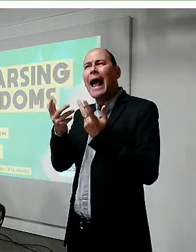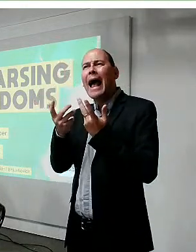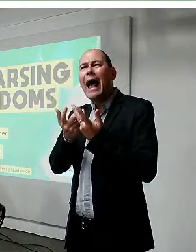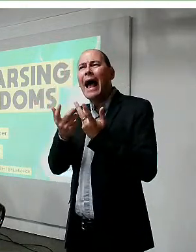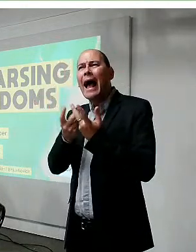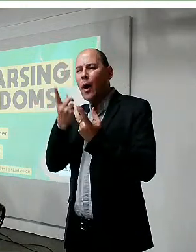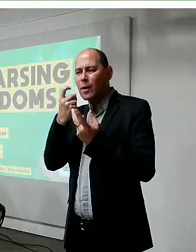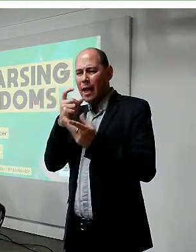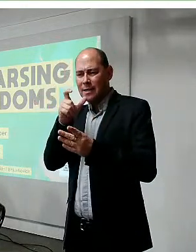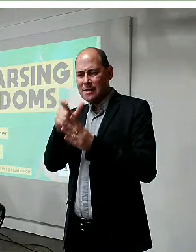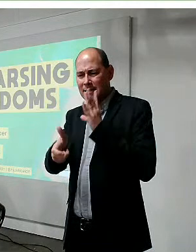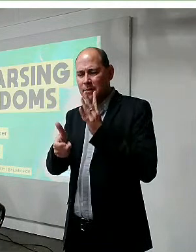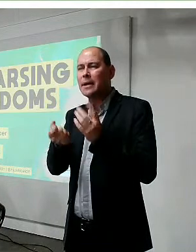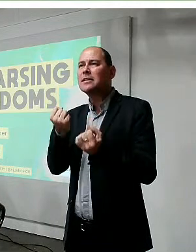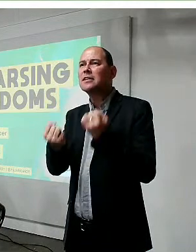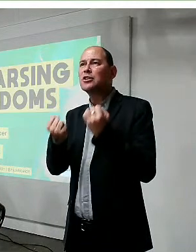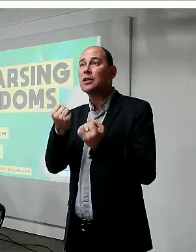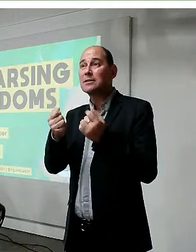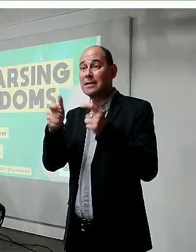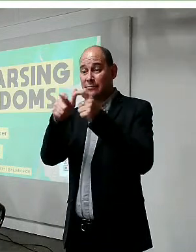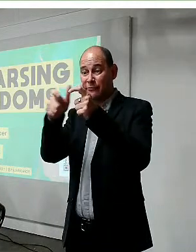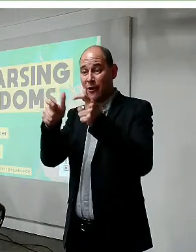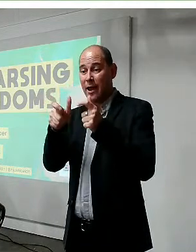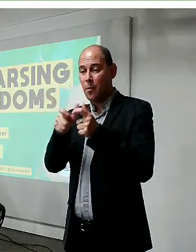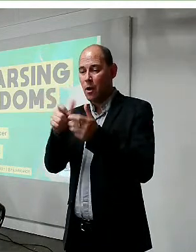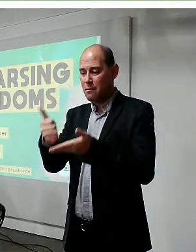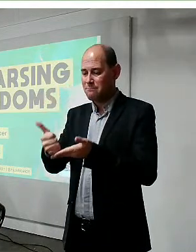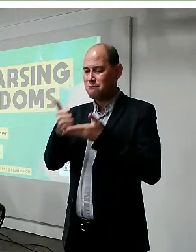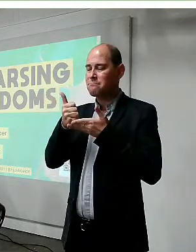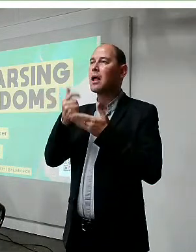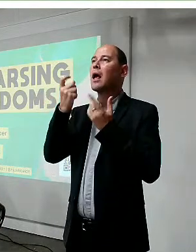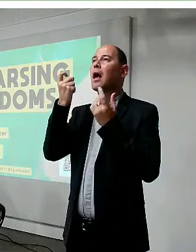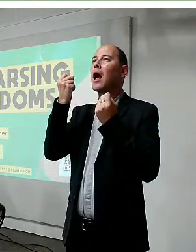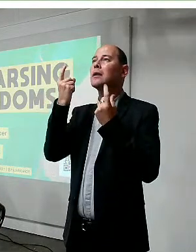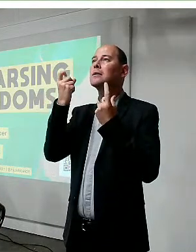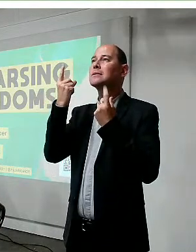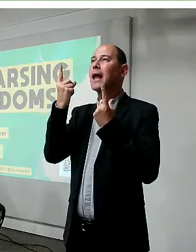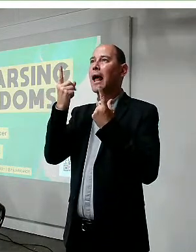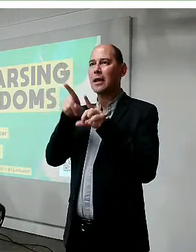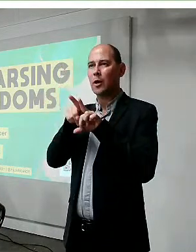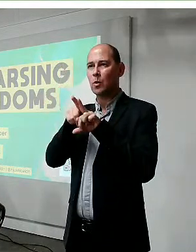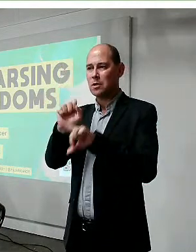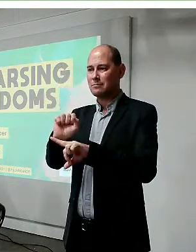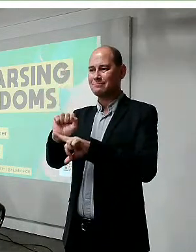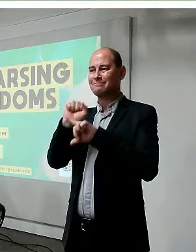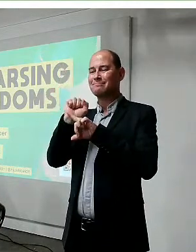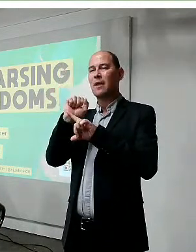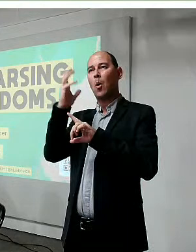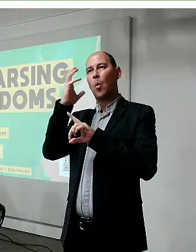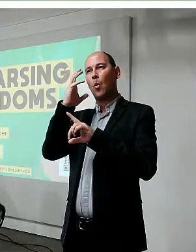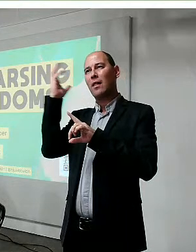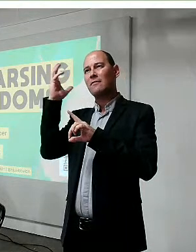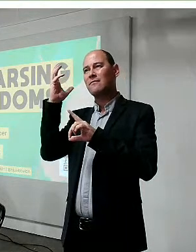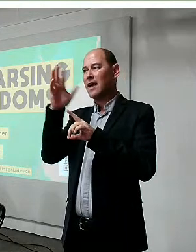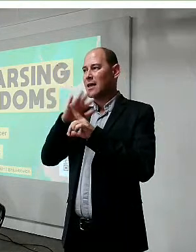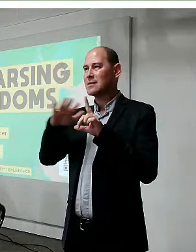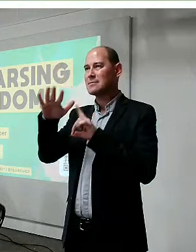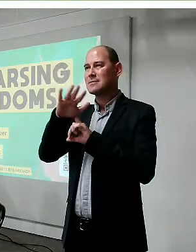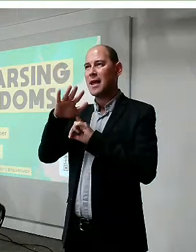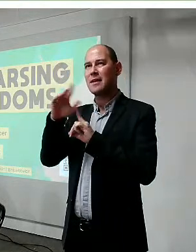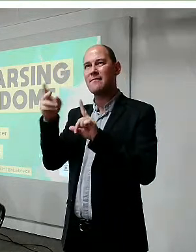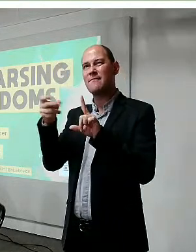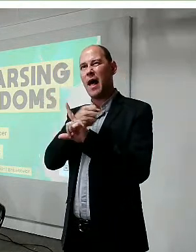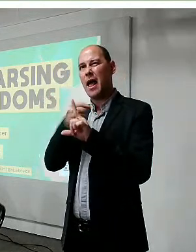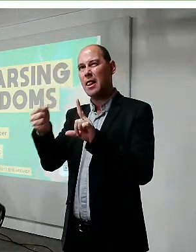disability justice as a framework help us understand and resist welfare state violence?